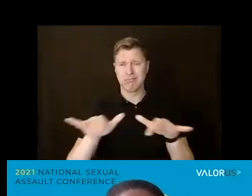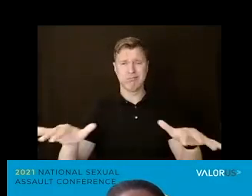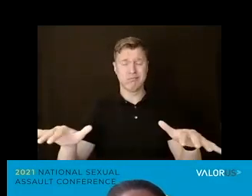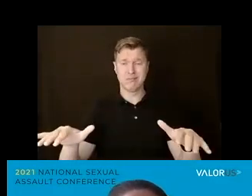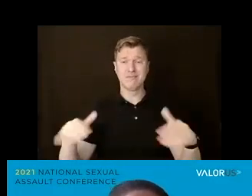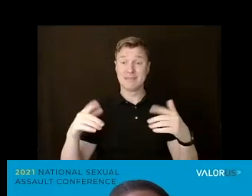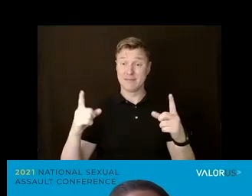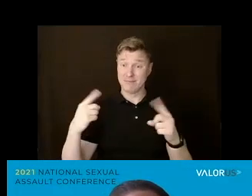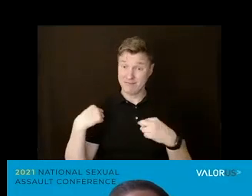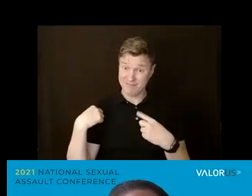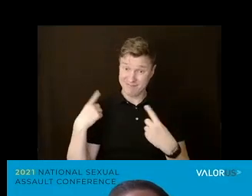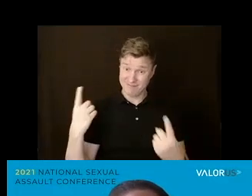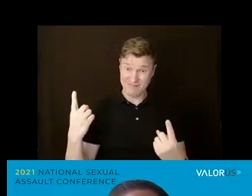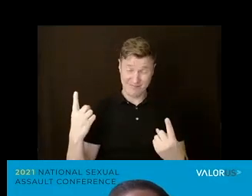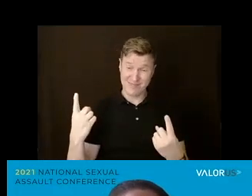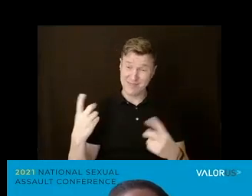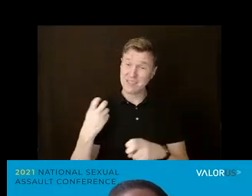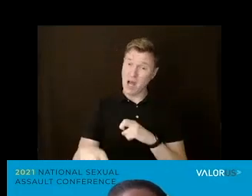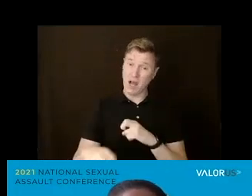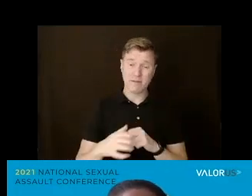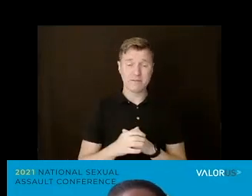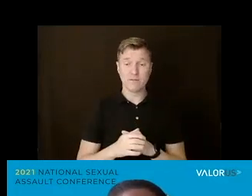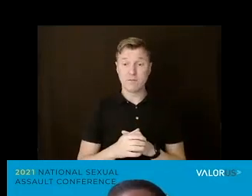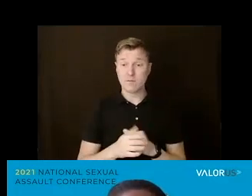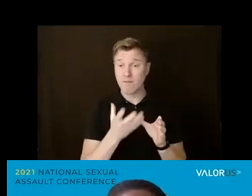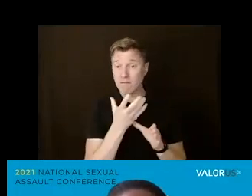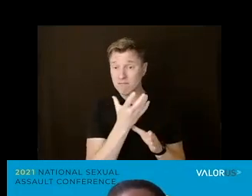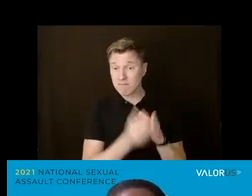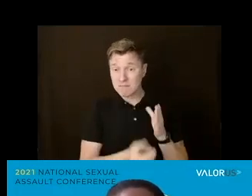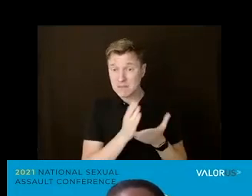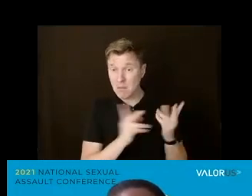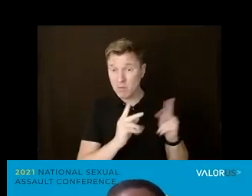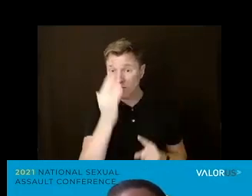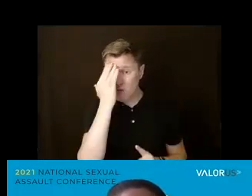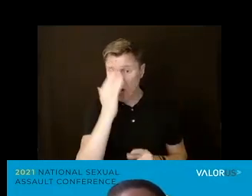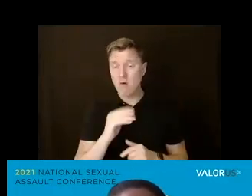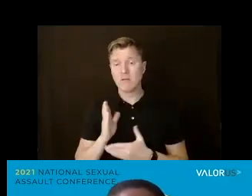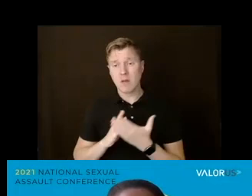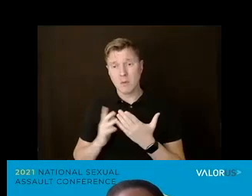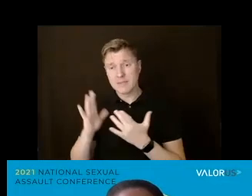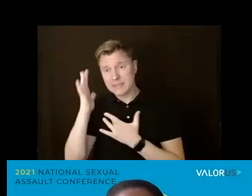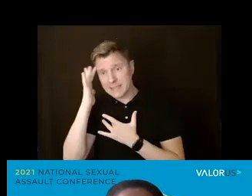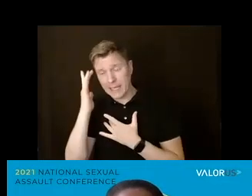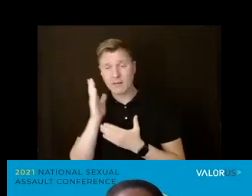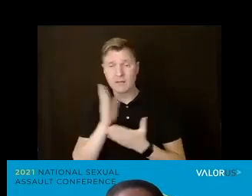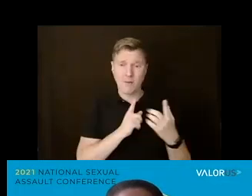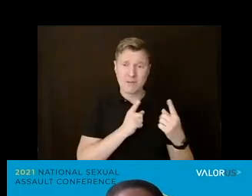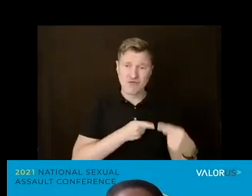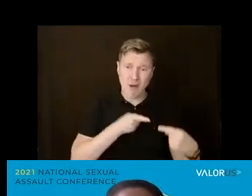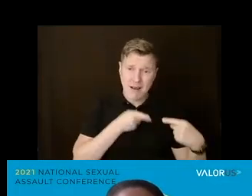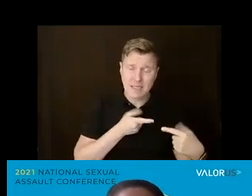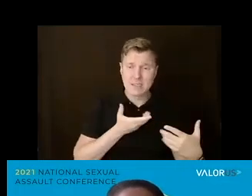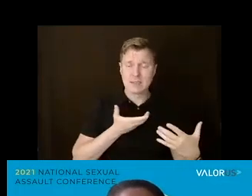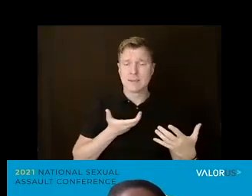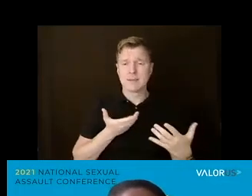really tough period, that we've lost people, that people have been sick, people have been struggling. And